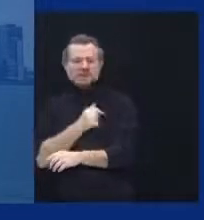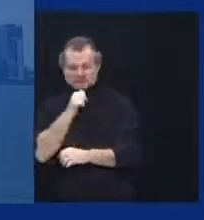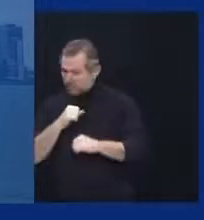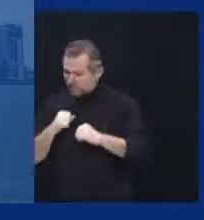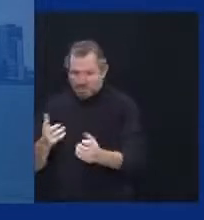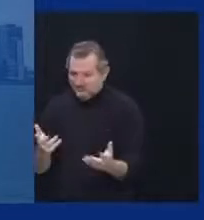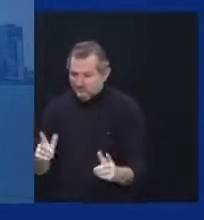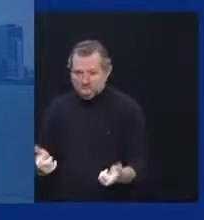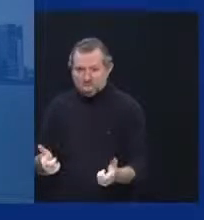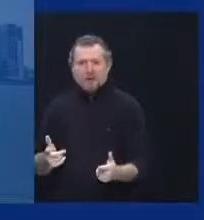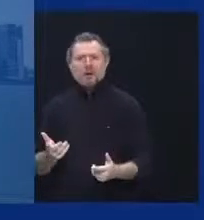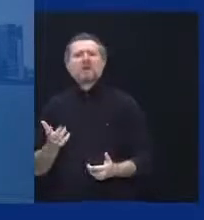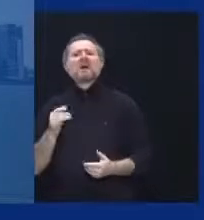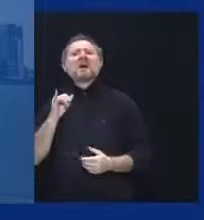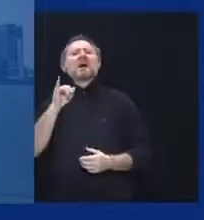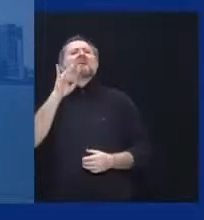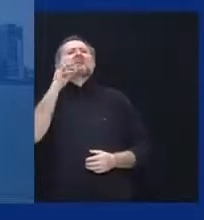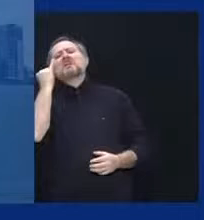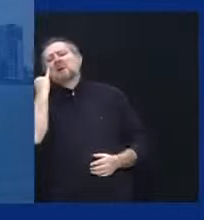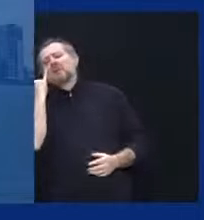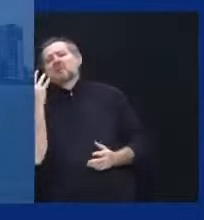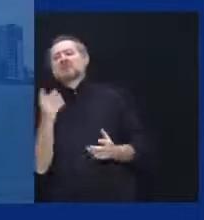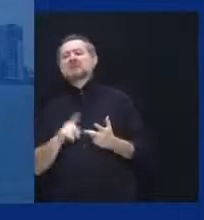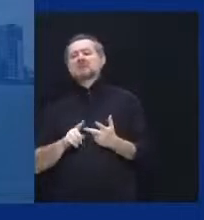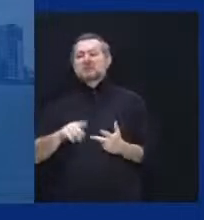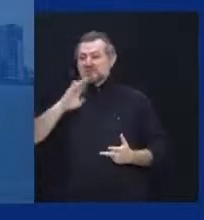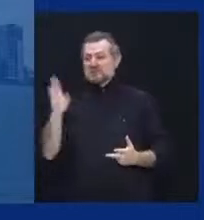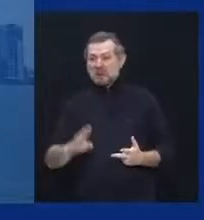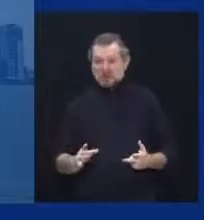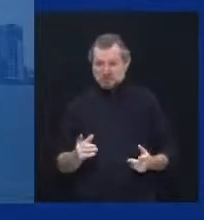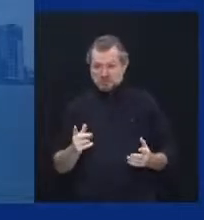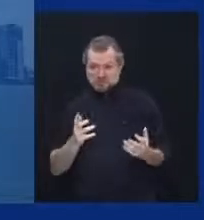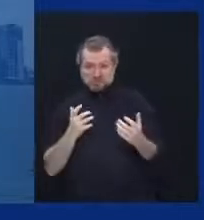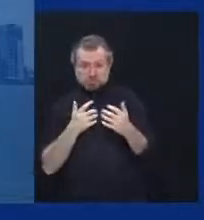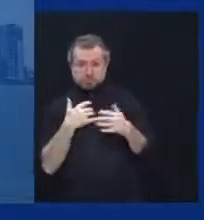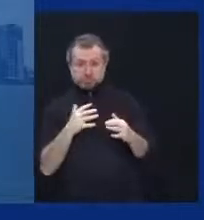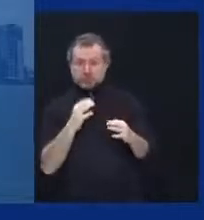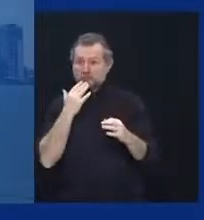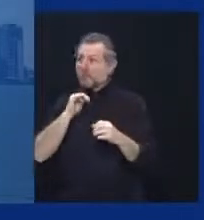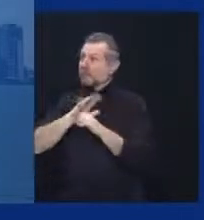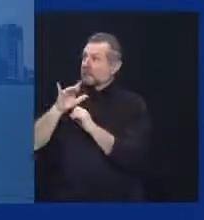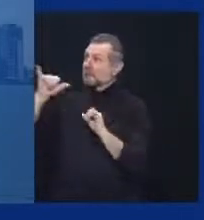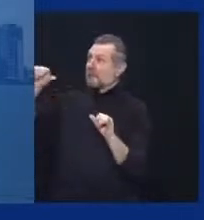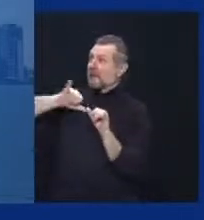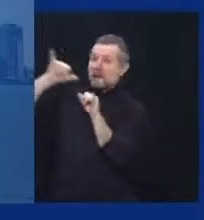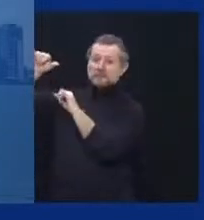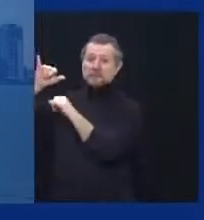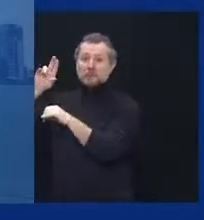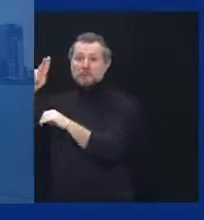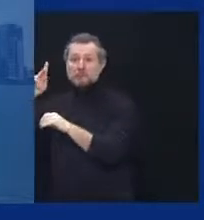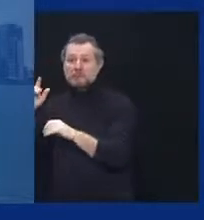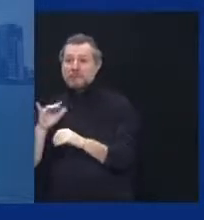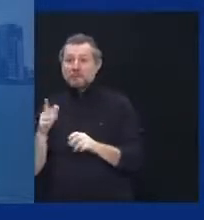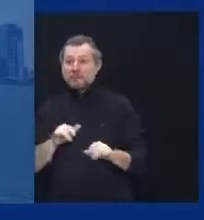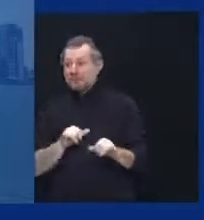What if the Brazil strain connects with the UK strain, connects with another strain? What if this? What if